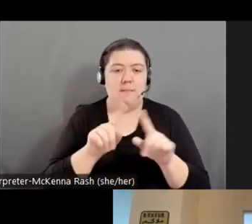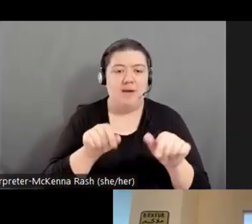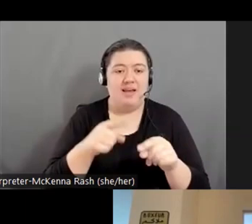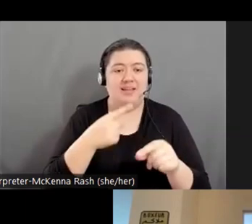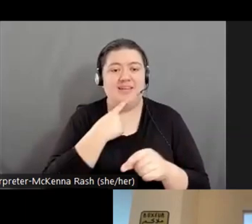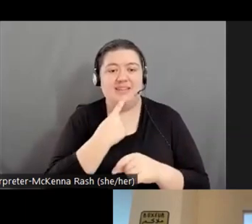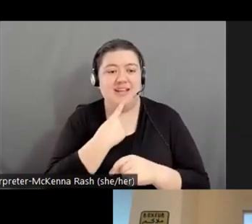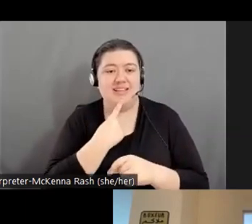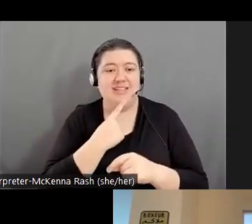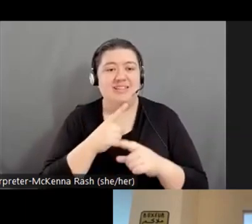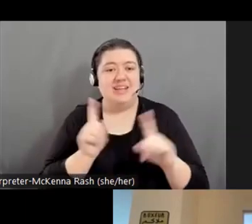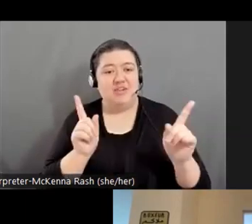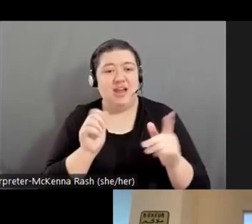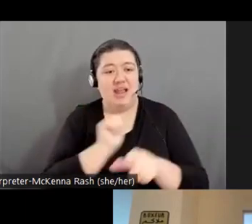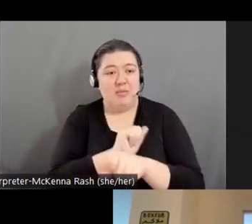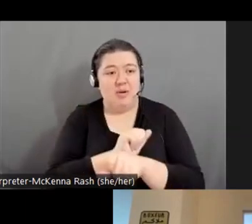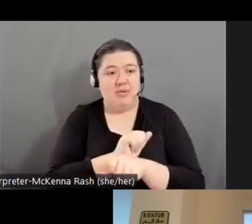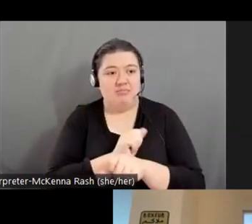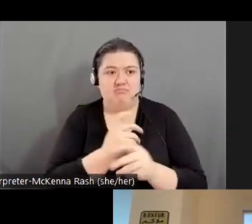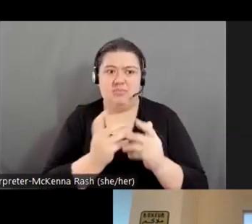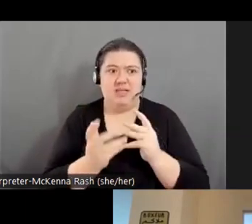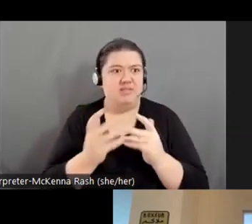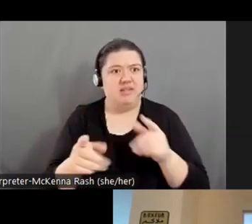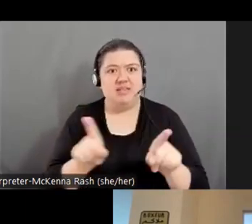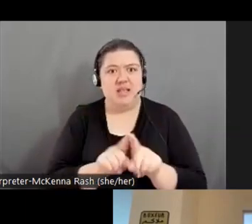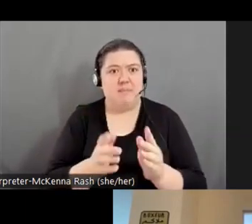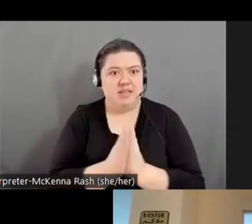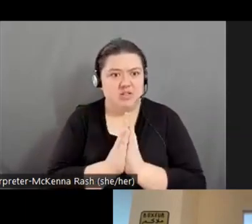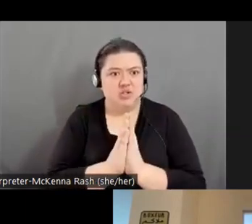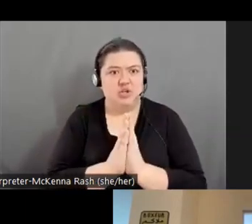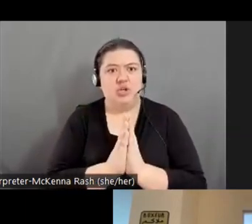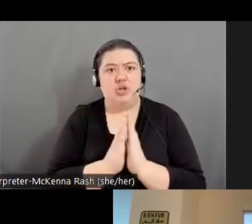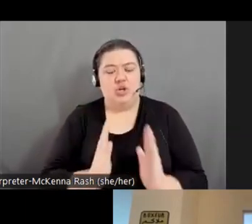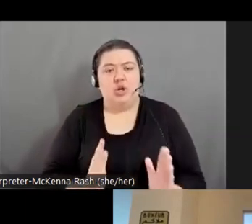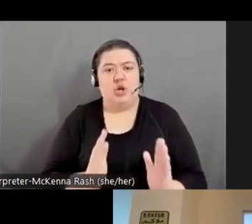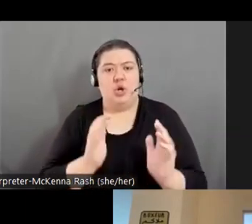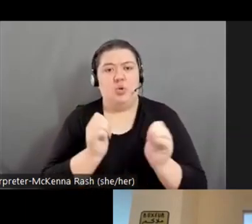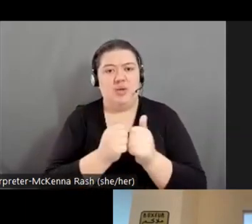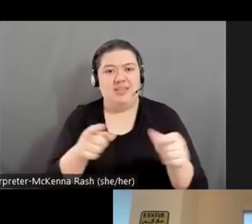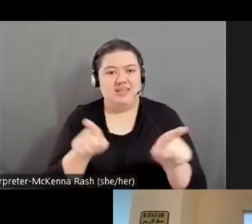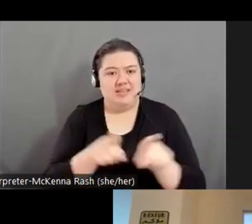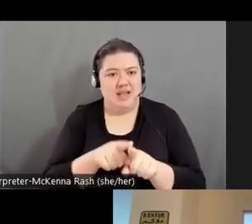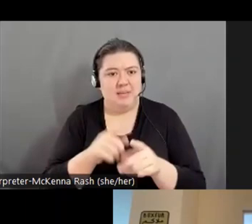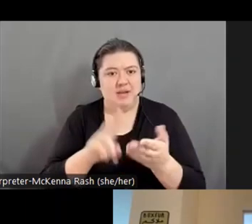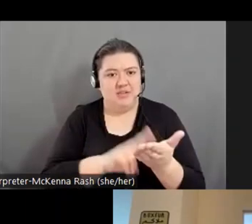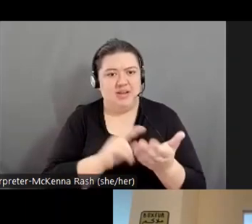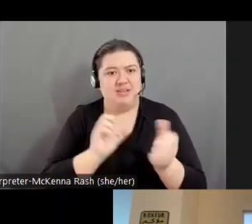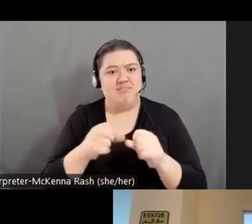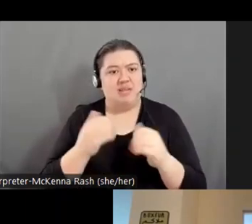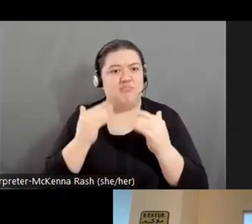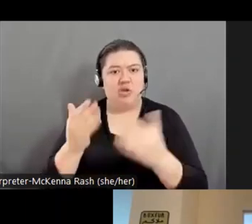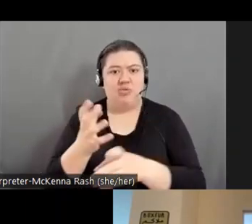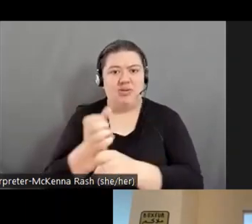employment, even if it's the same petitioner with a different contract, they could right out of the gate get another 3 years.